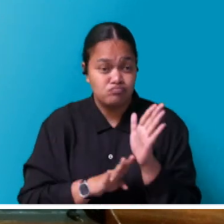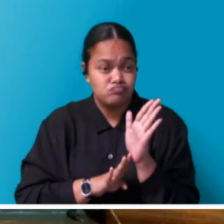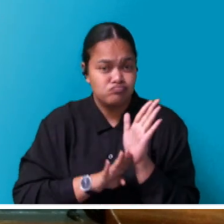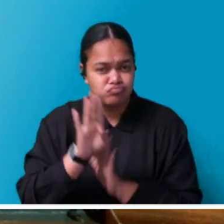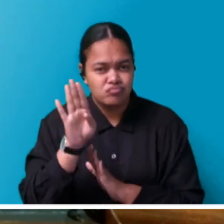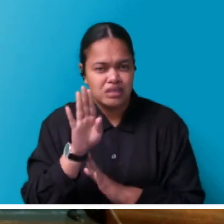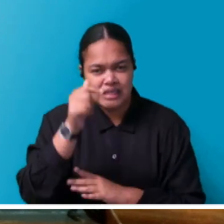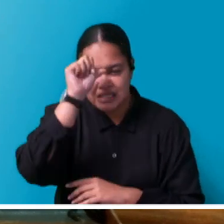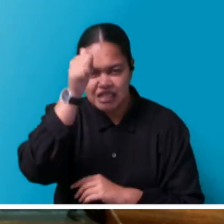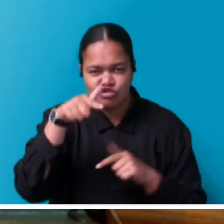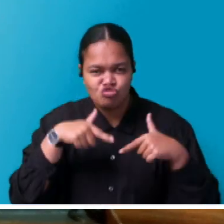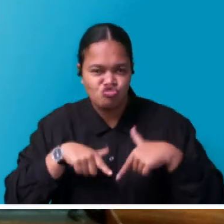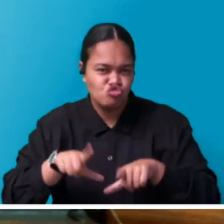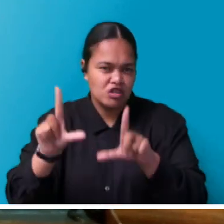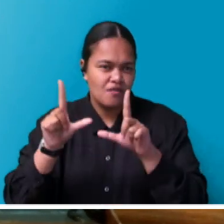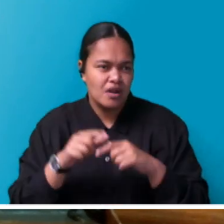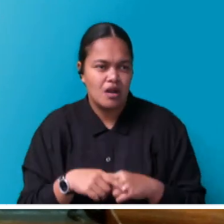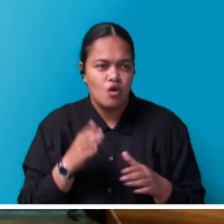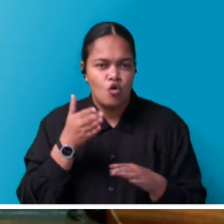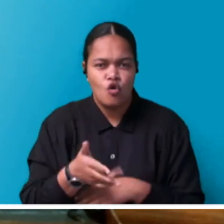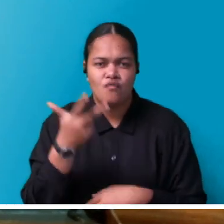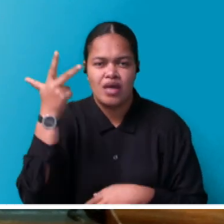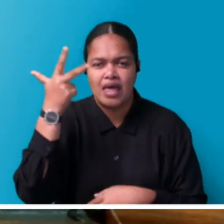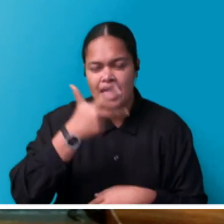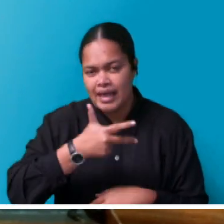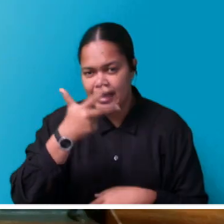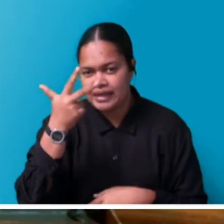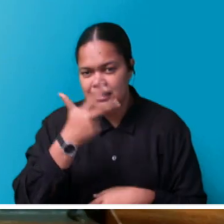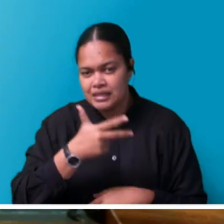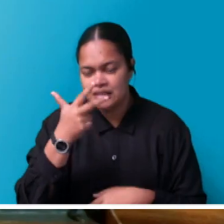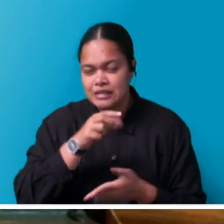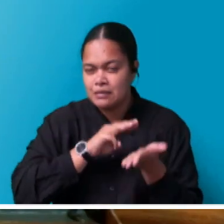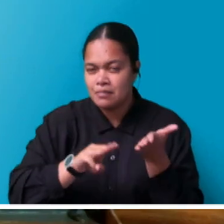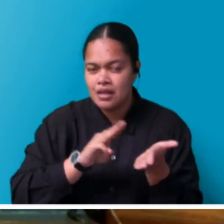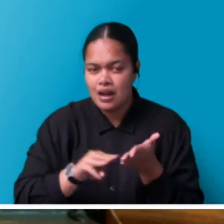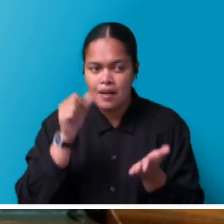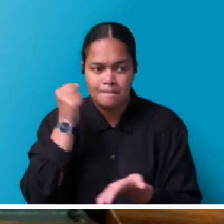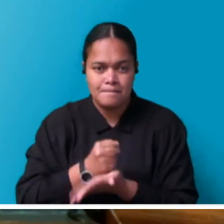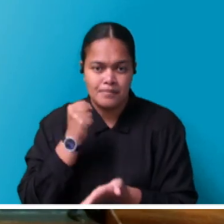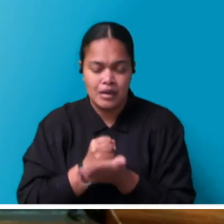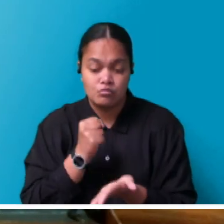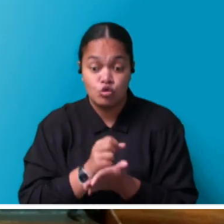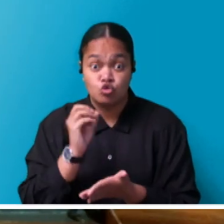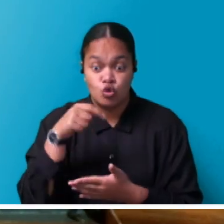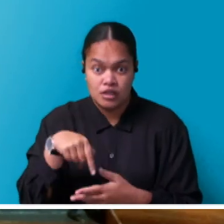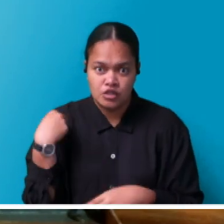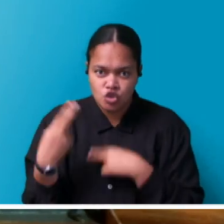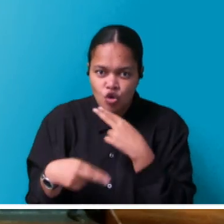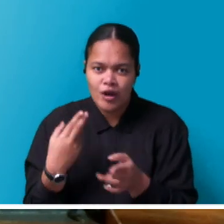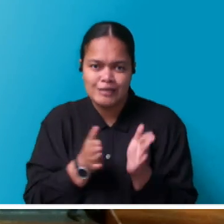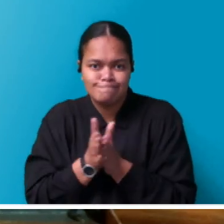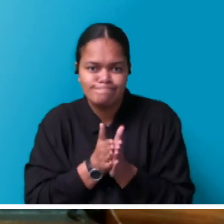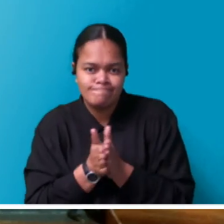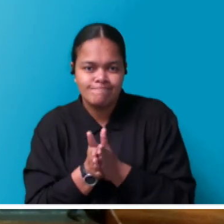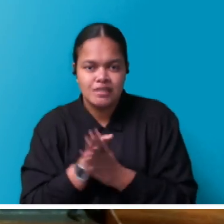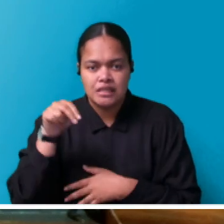travelers with over 80 million passports. This generation is motivated by the need